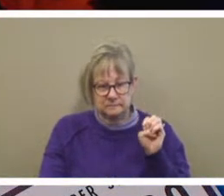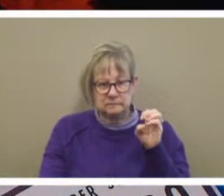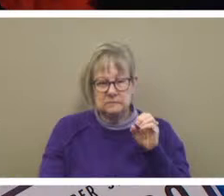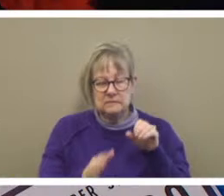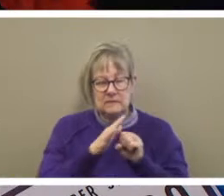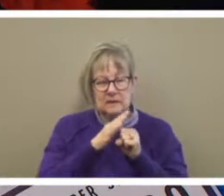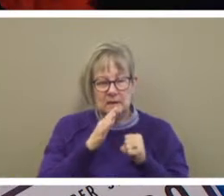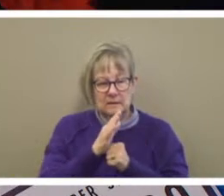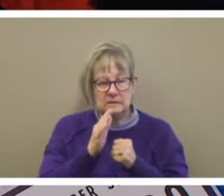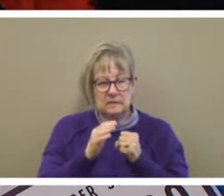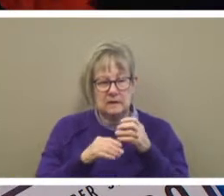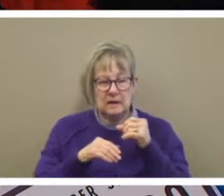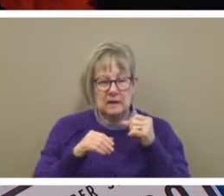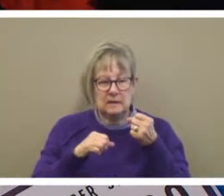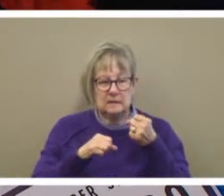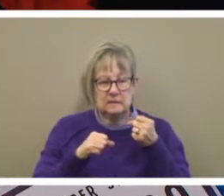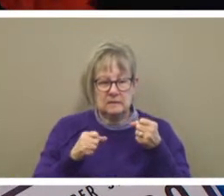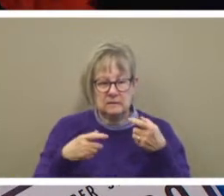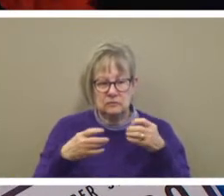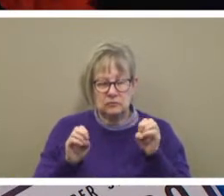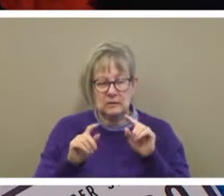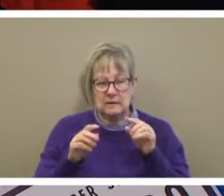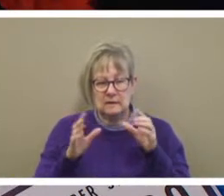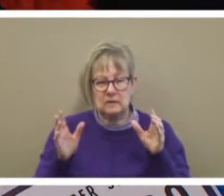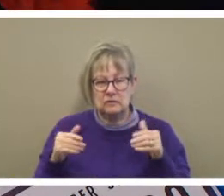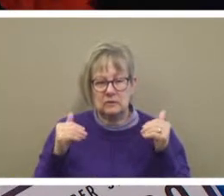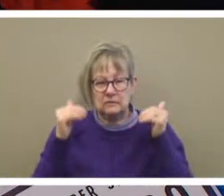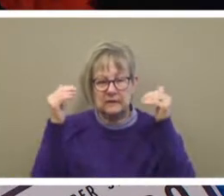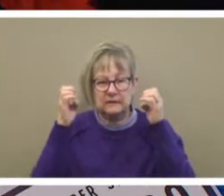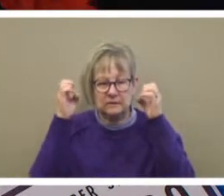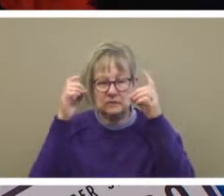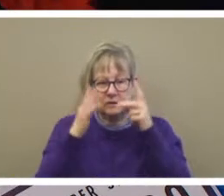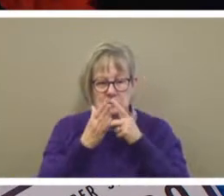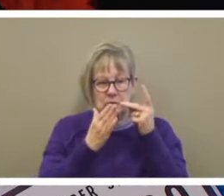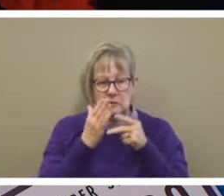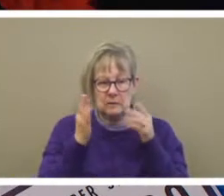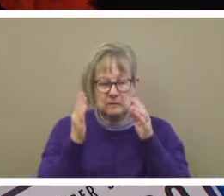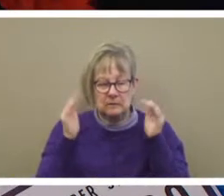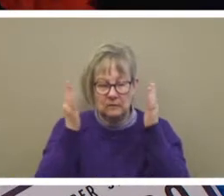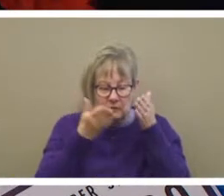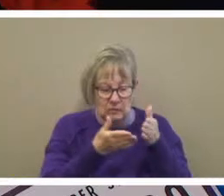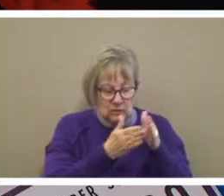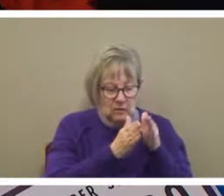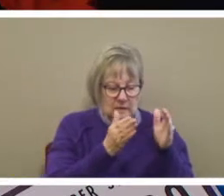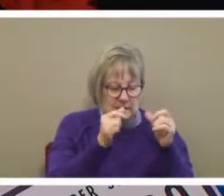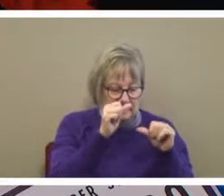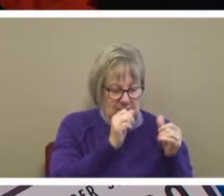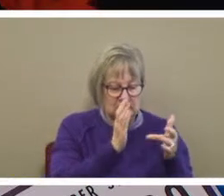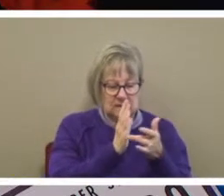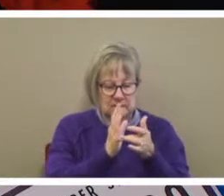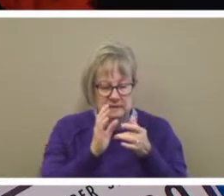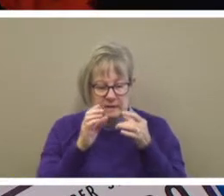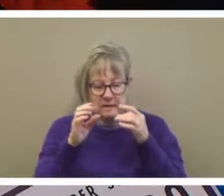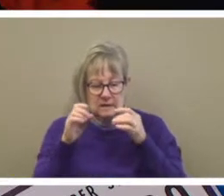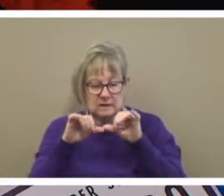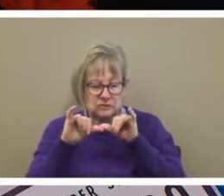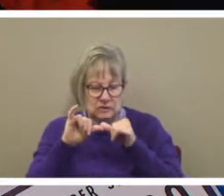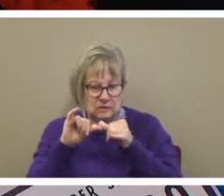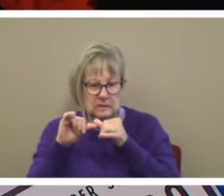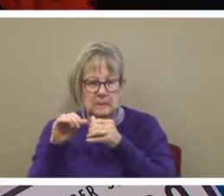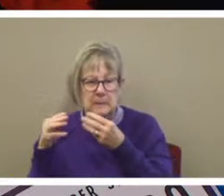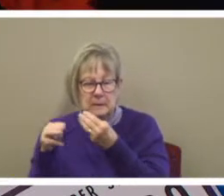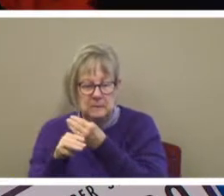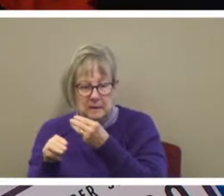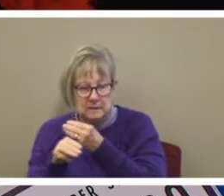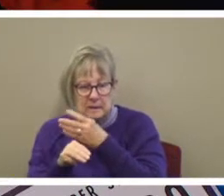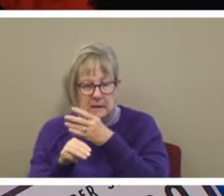is to support efforts that develop, deploy, and advance educational programs focused in science, technology, engineering, arts, and mathematics.